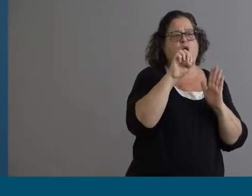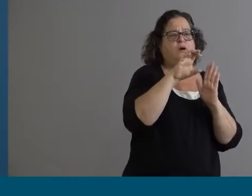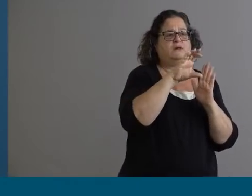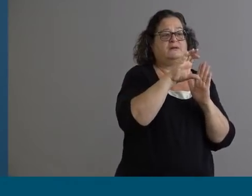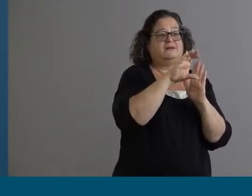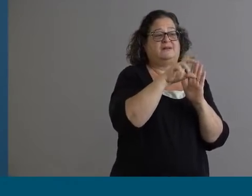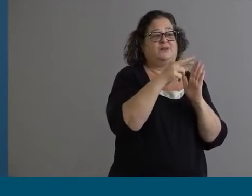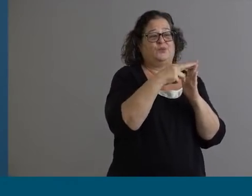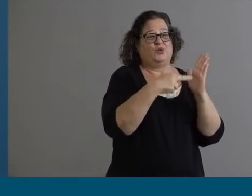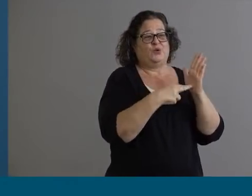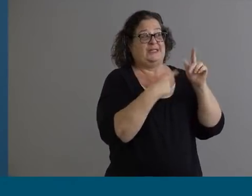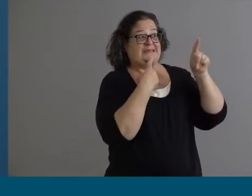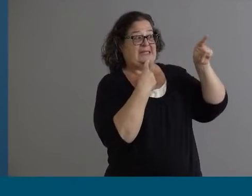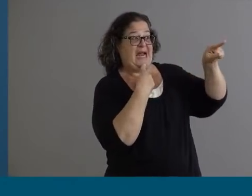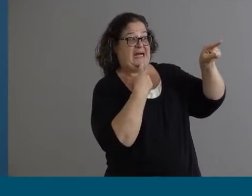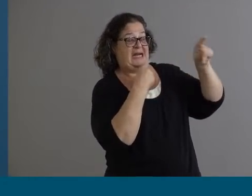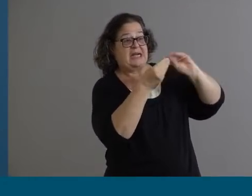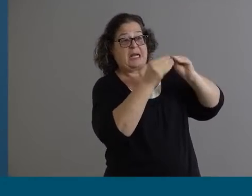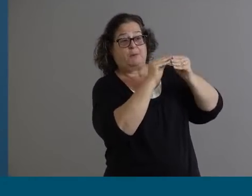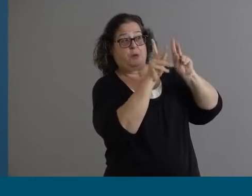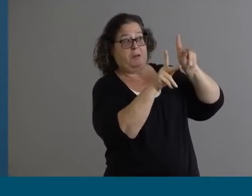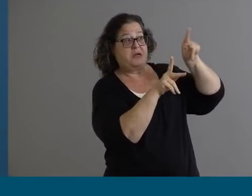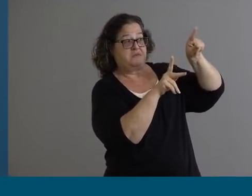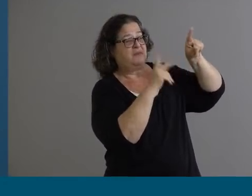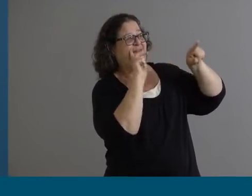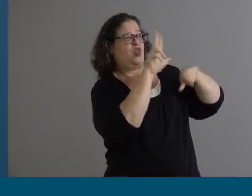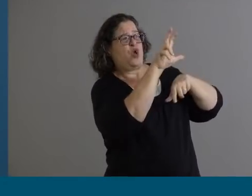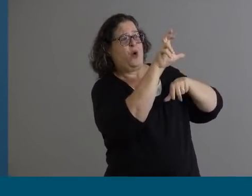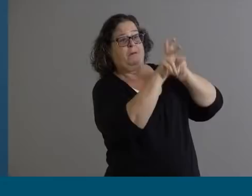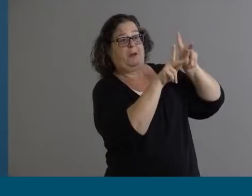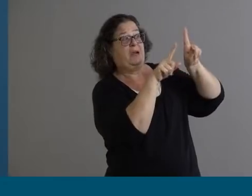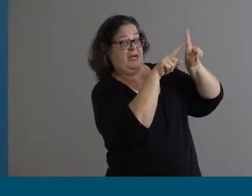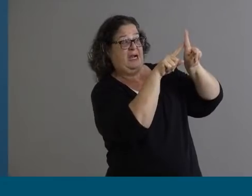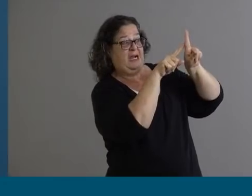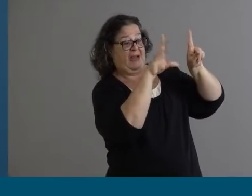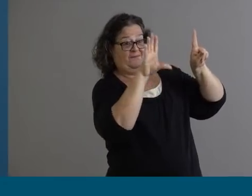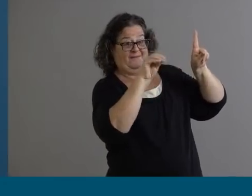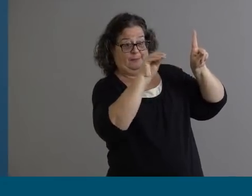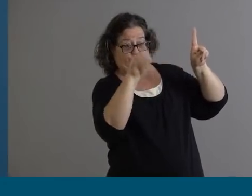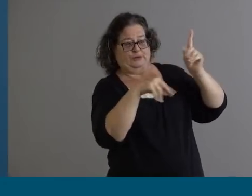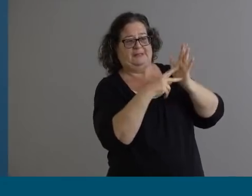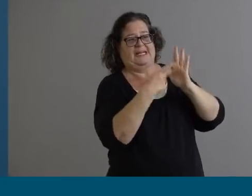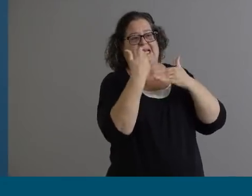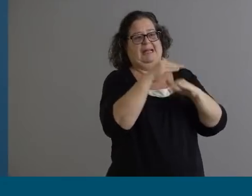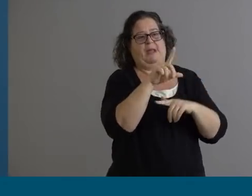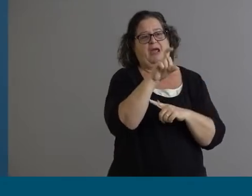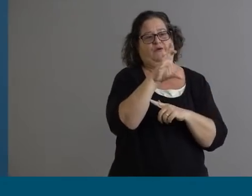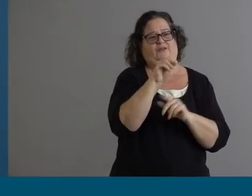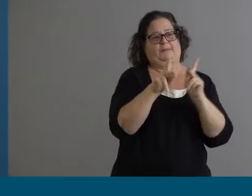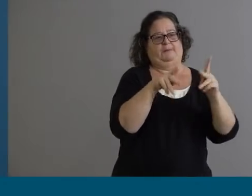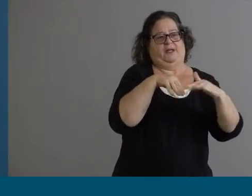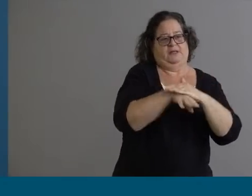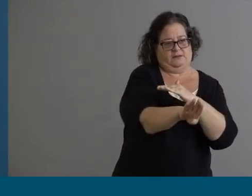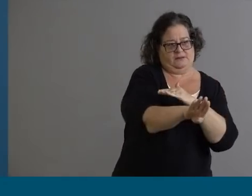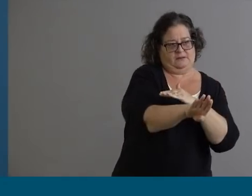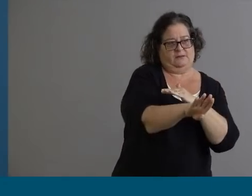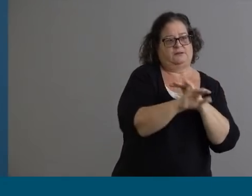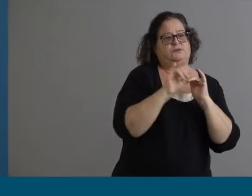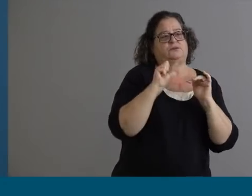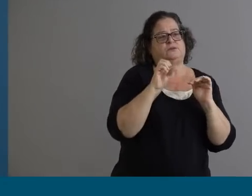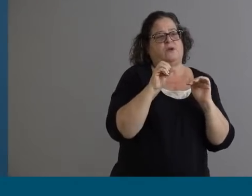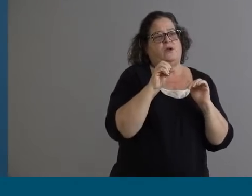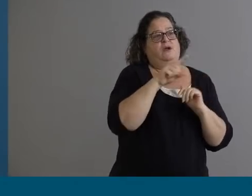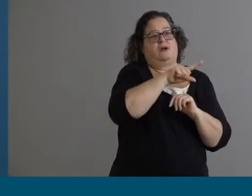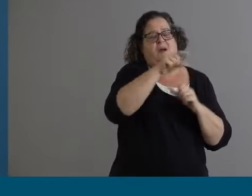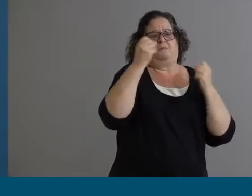number. Some restaurants have chosen to voluntarily close. It is actually safer, if you look